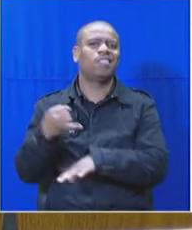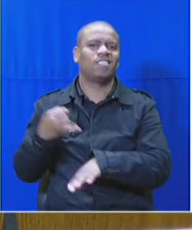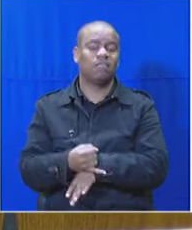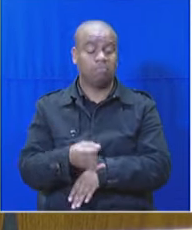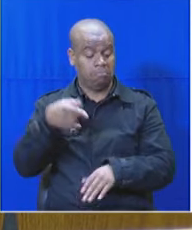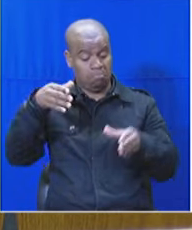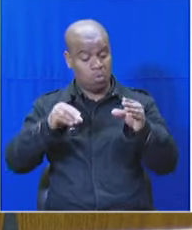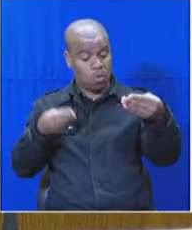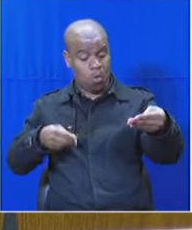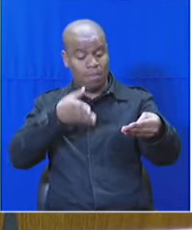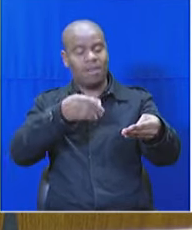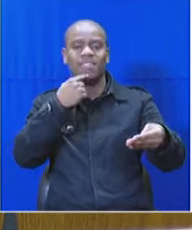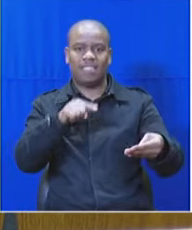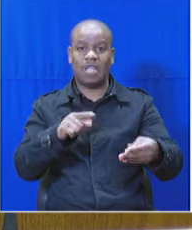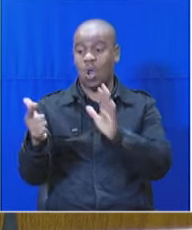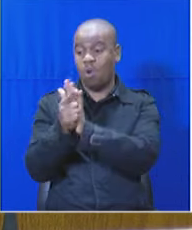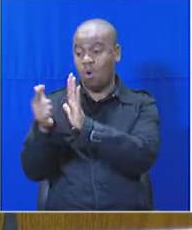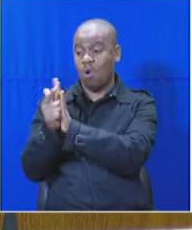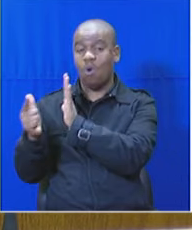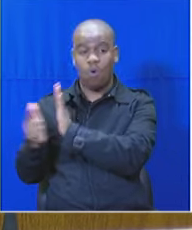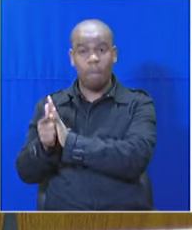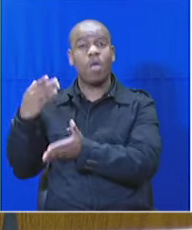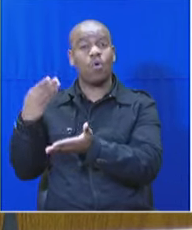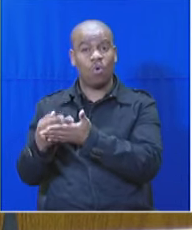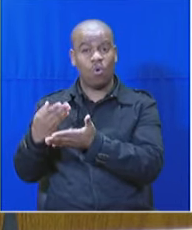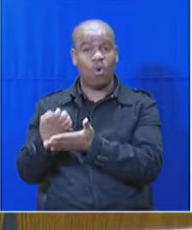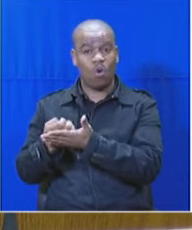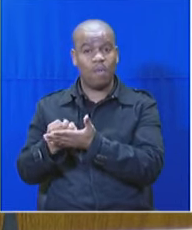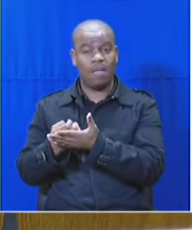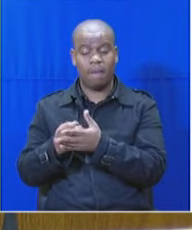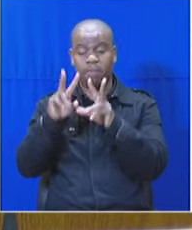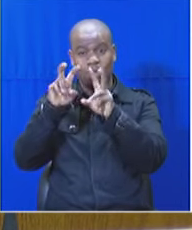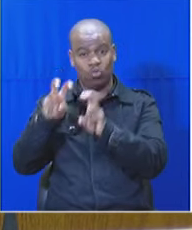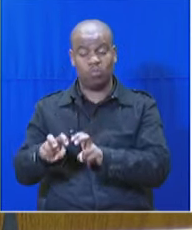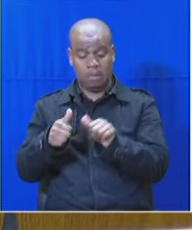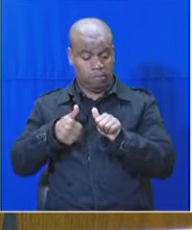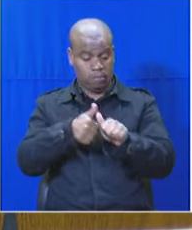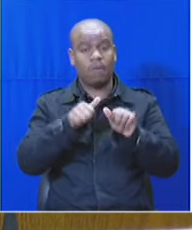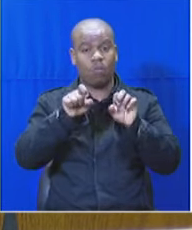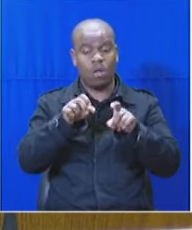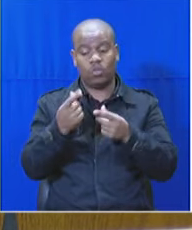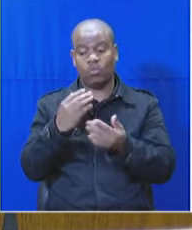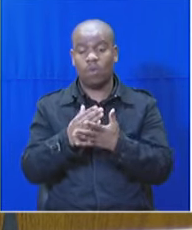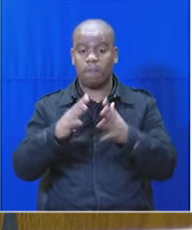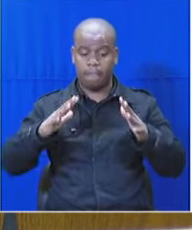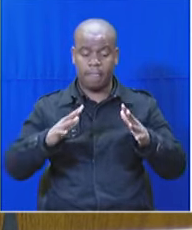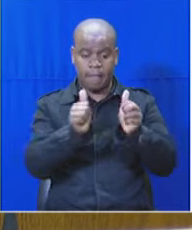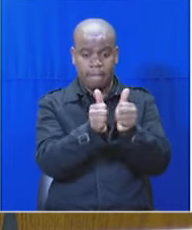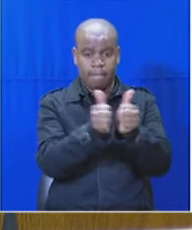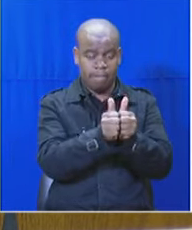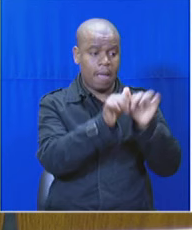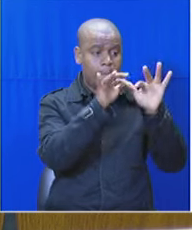this: legislation on economic matters shall be guided by the principle of encouraging collaboration between the